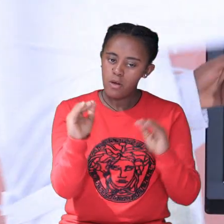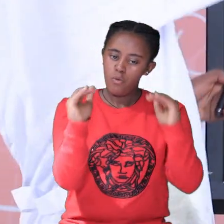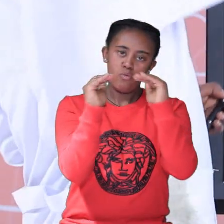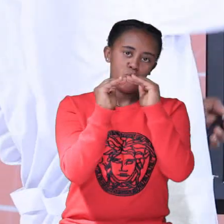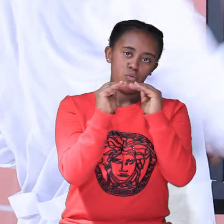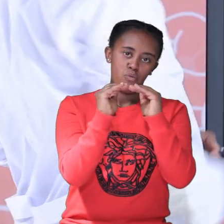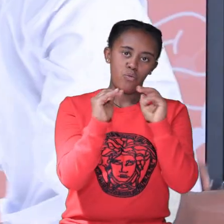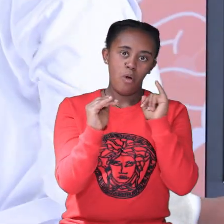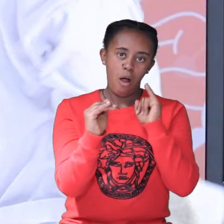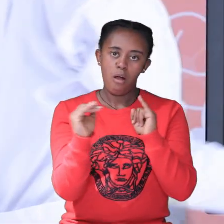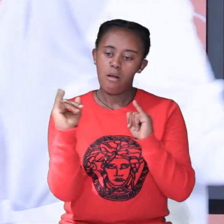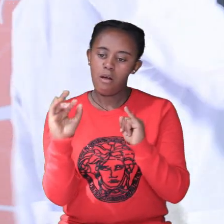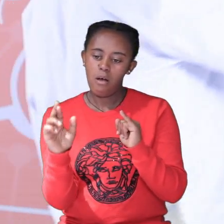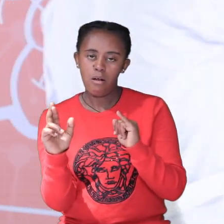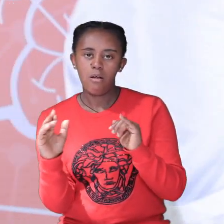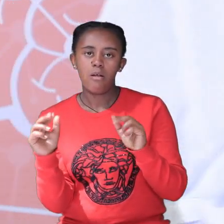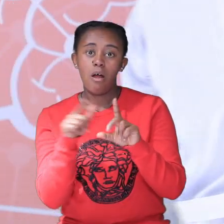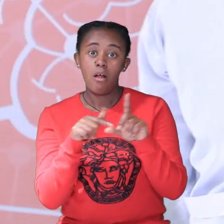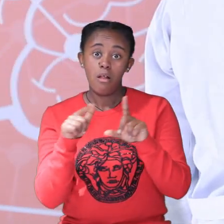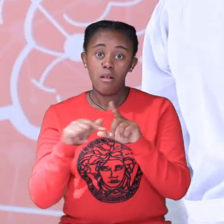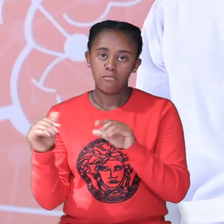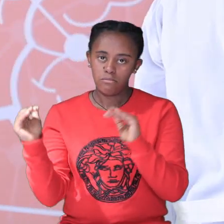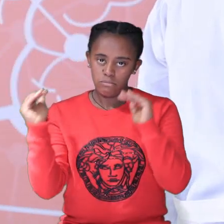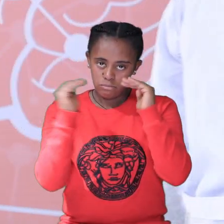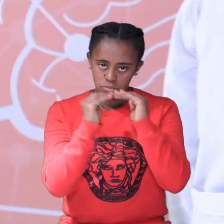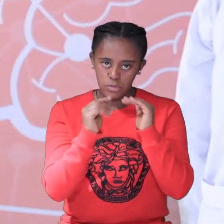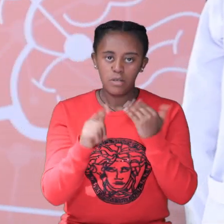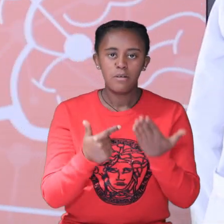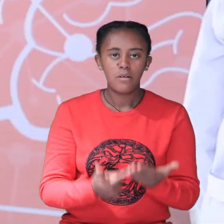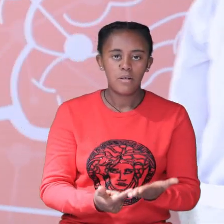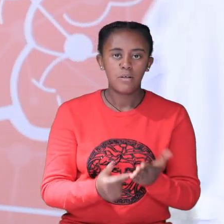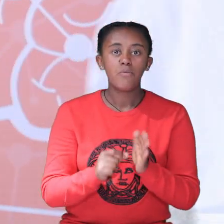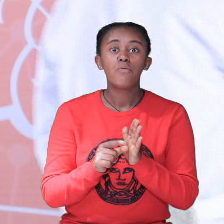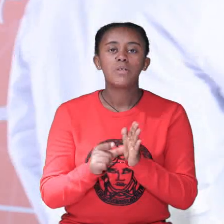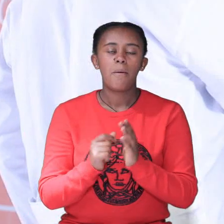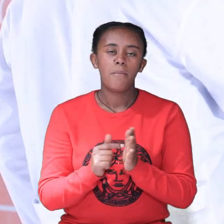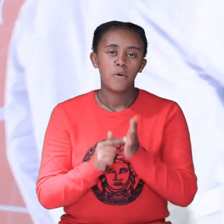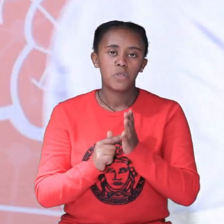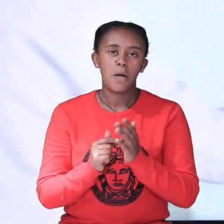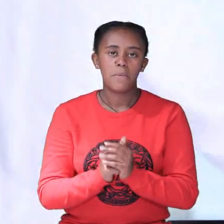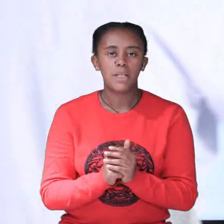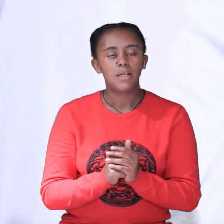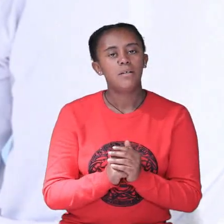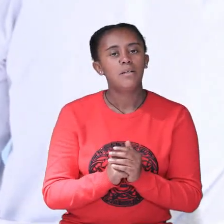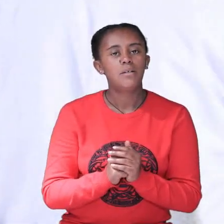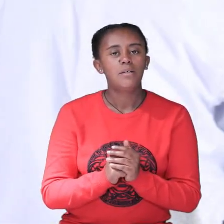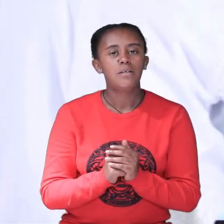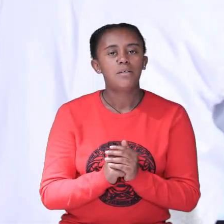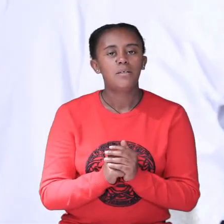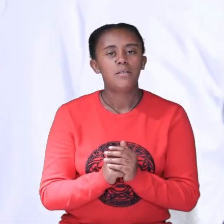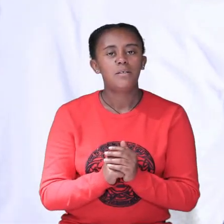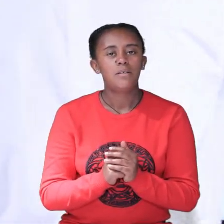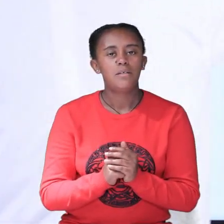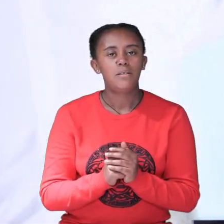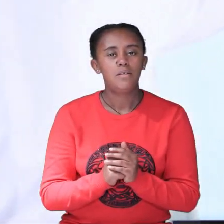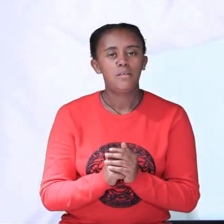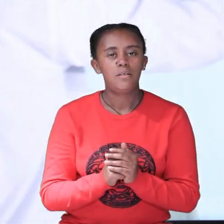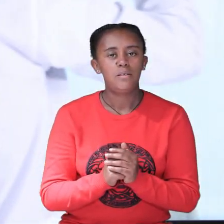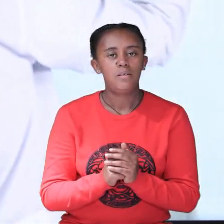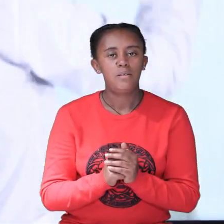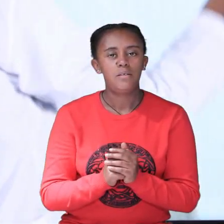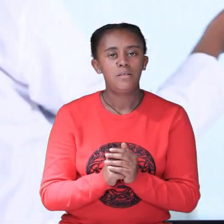law of reflection. The law of reflection. This law of reflection, the angle of incident is equal to the angle